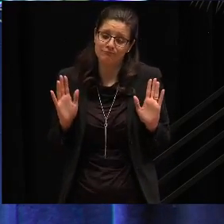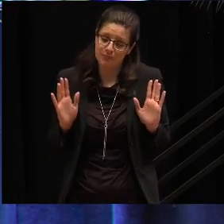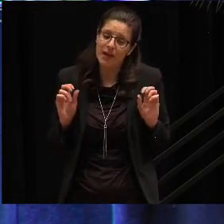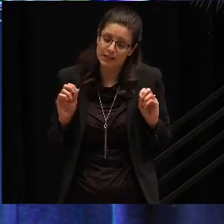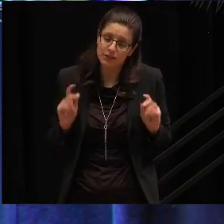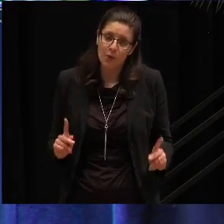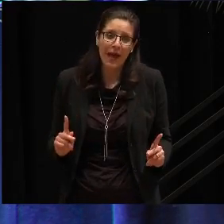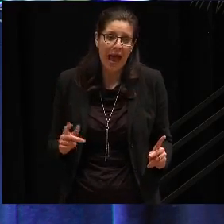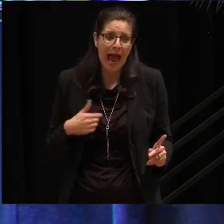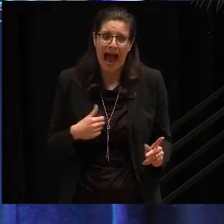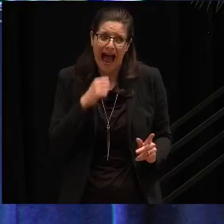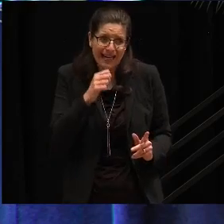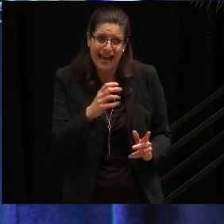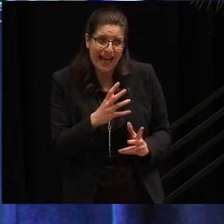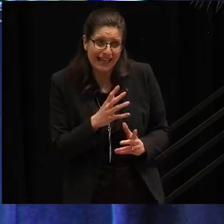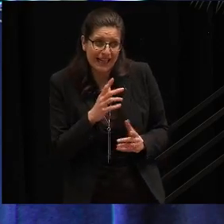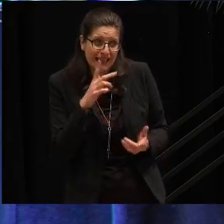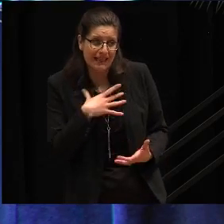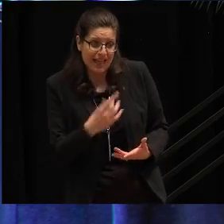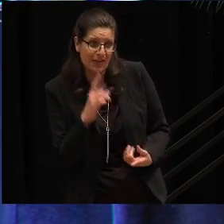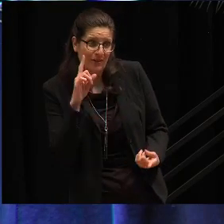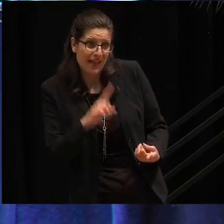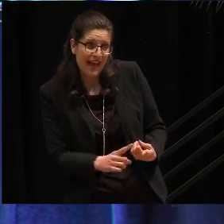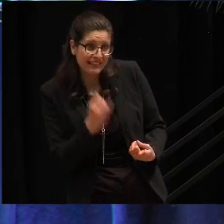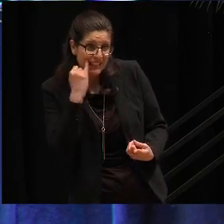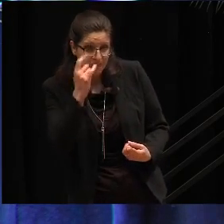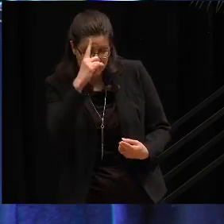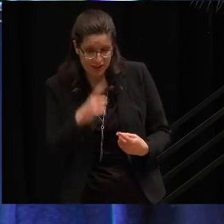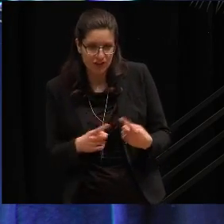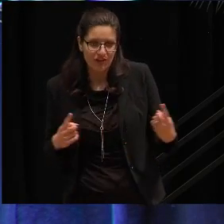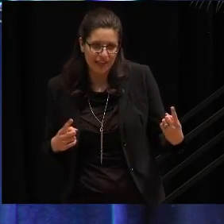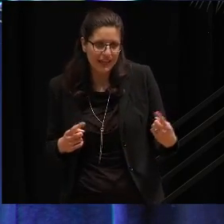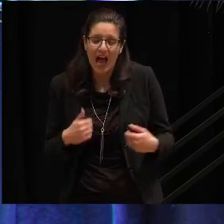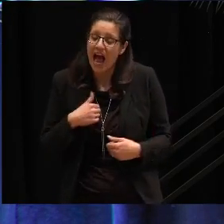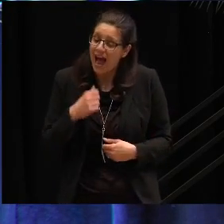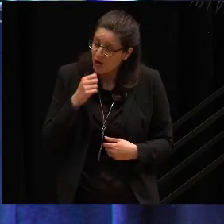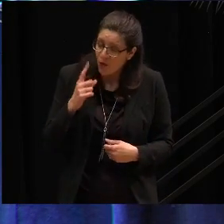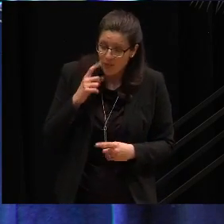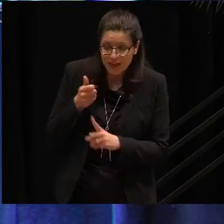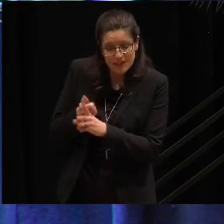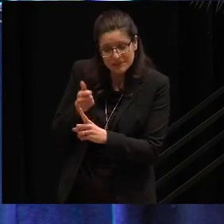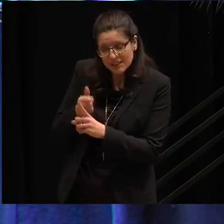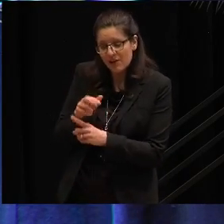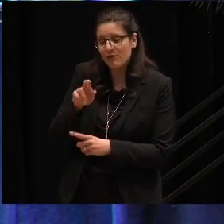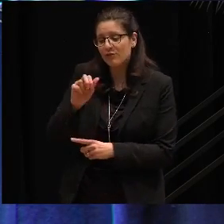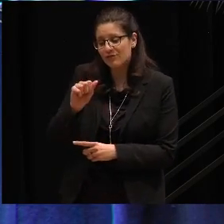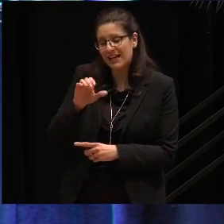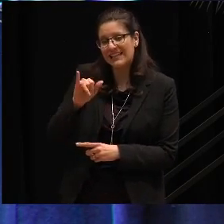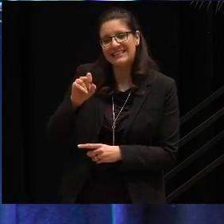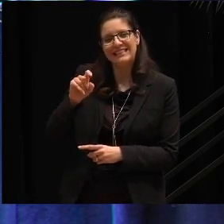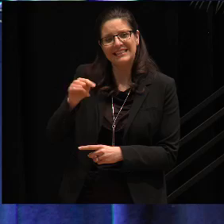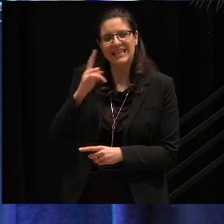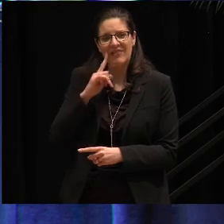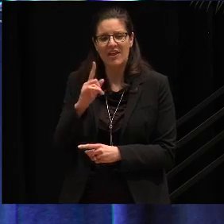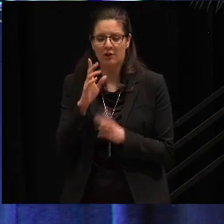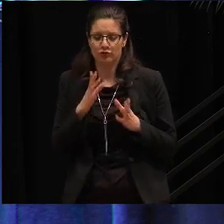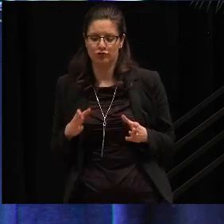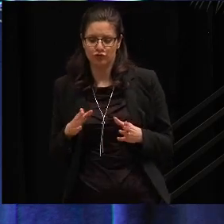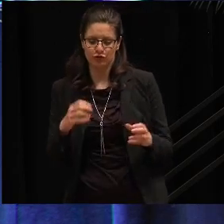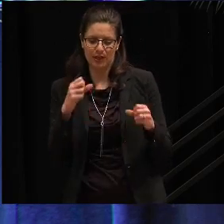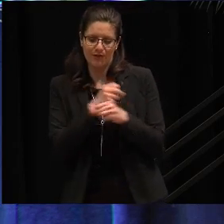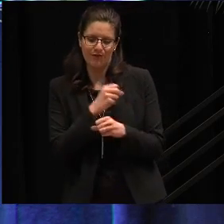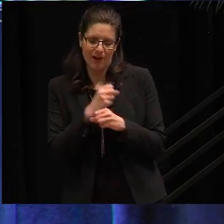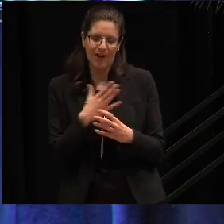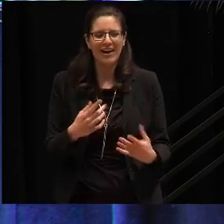don't dislike you for disagreeing with me if you do. I don't think he's racist. I think he's a street fighter. He says stupid